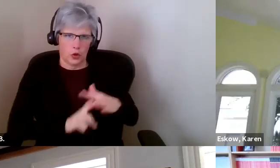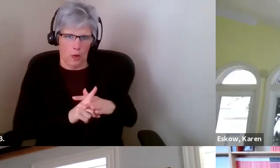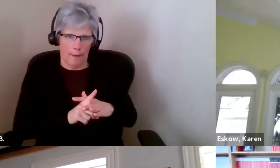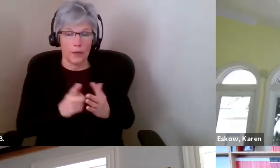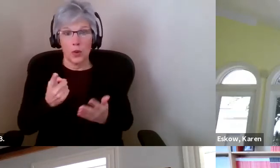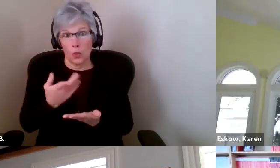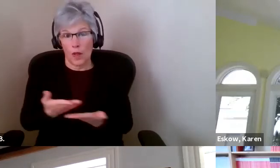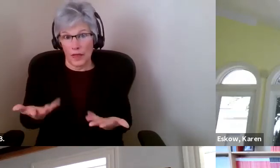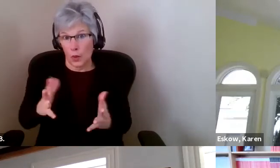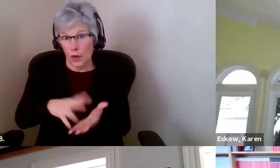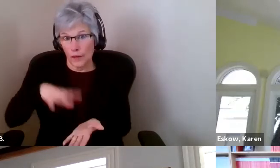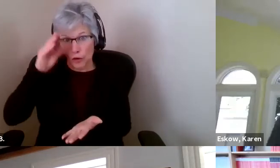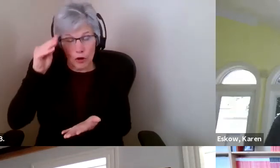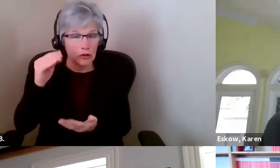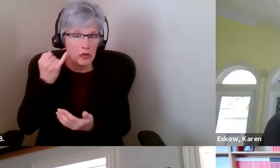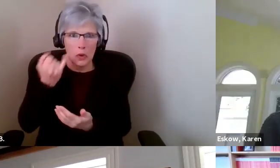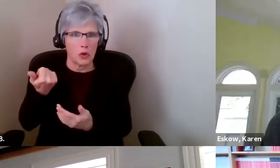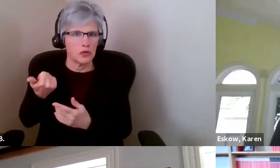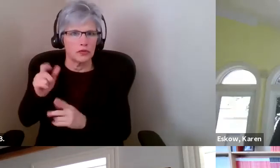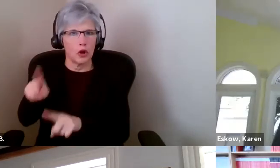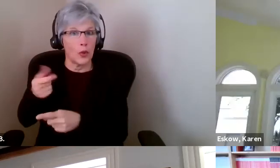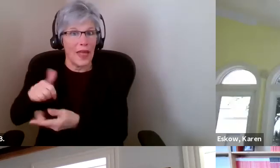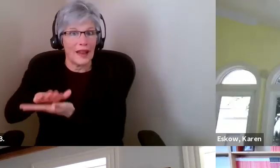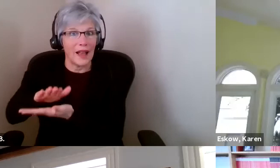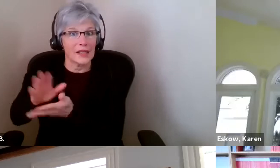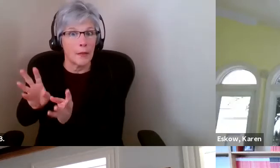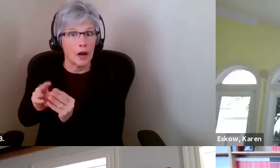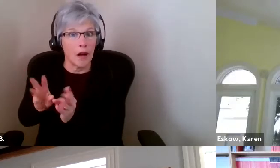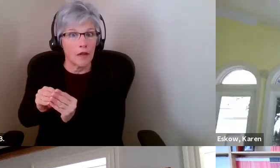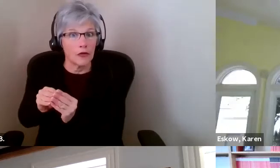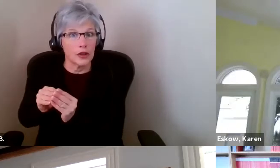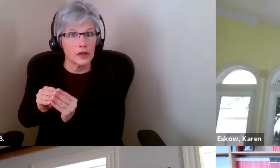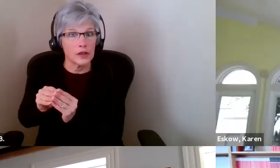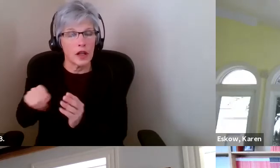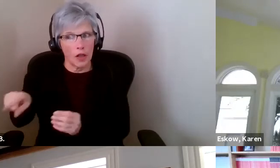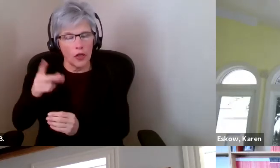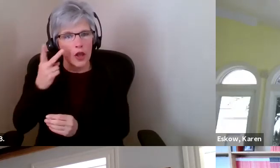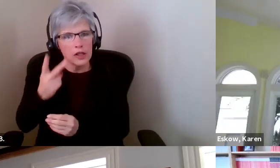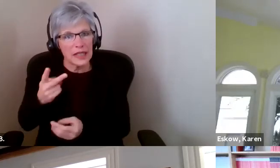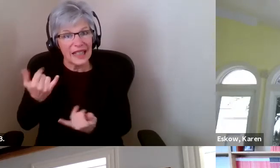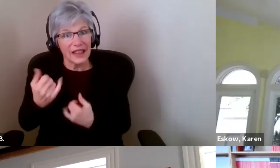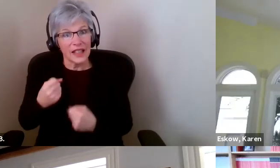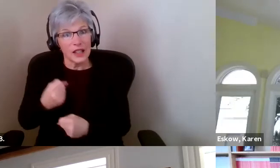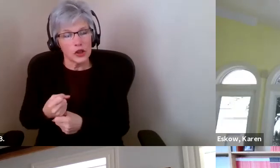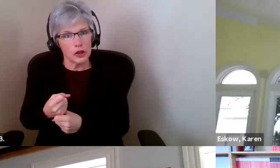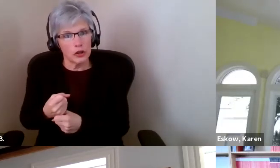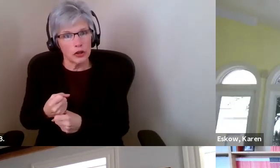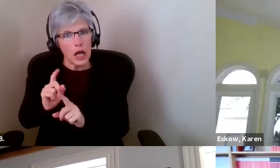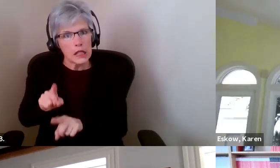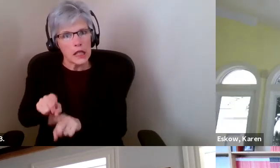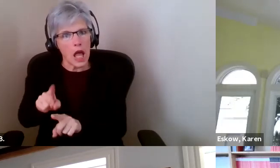any academic conferences, what you know many of them are seeing is much higher attendance this year, and the attendance